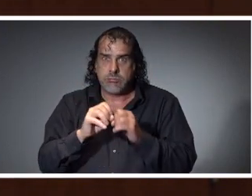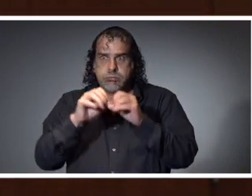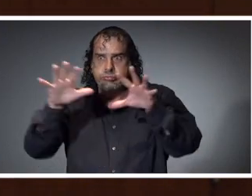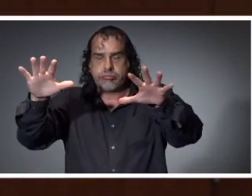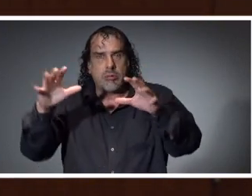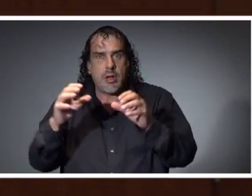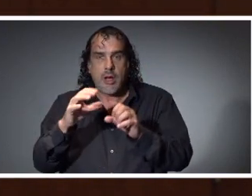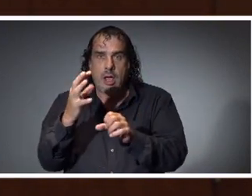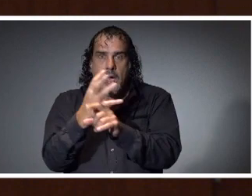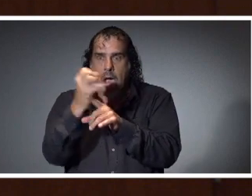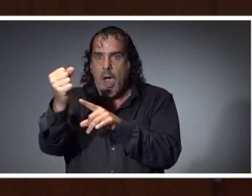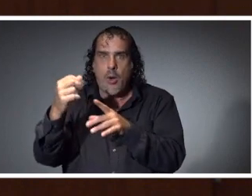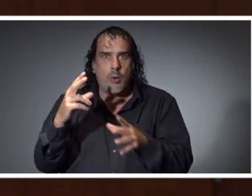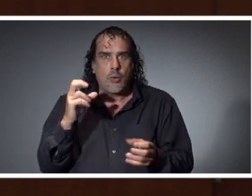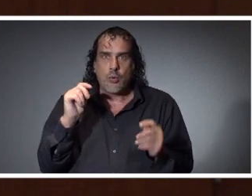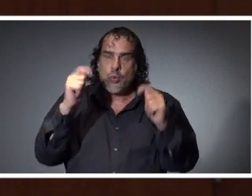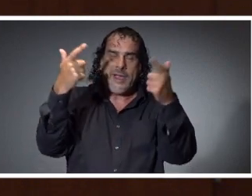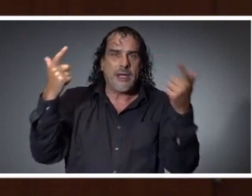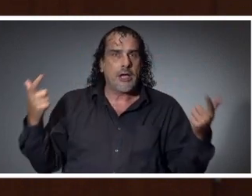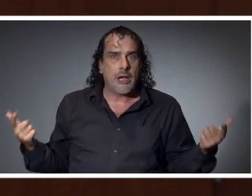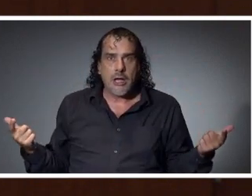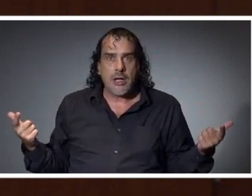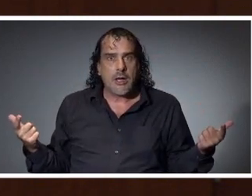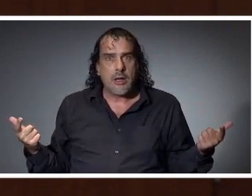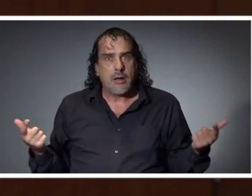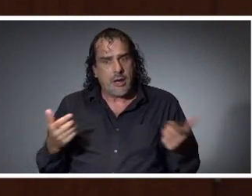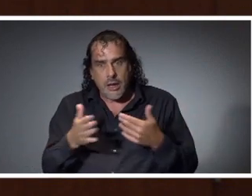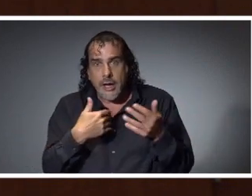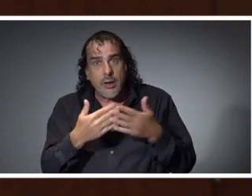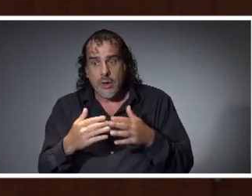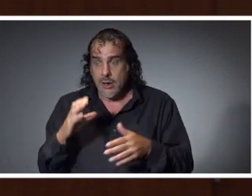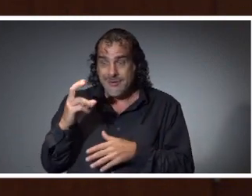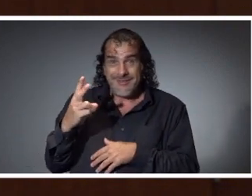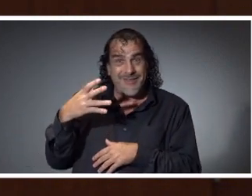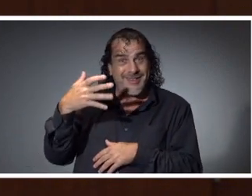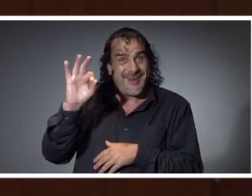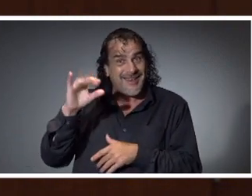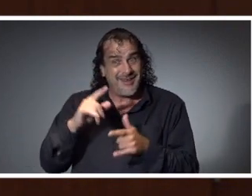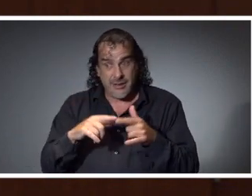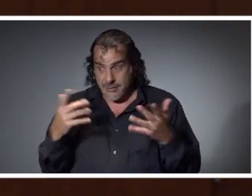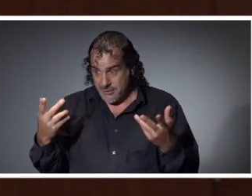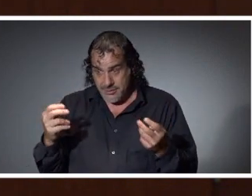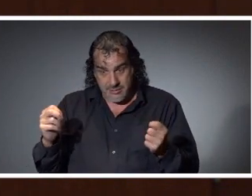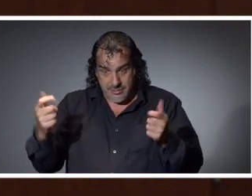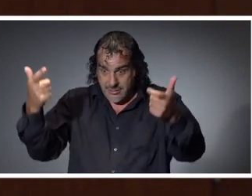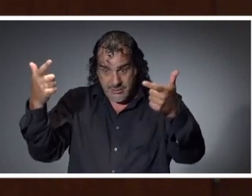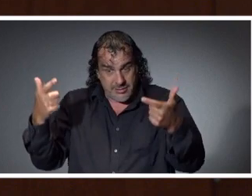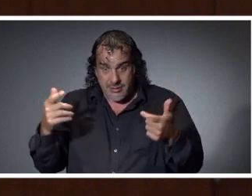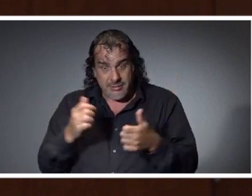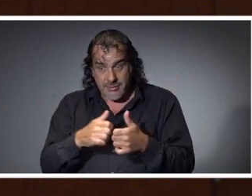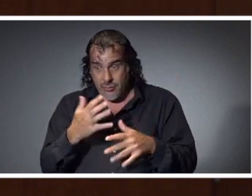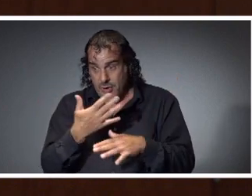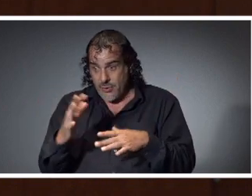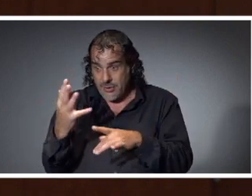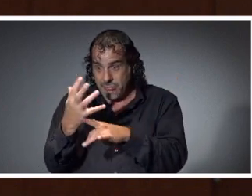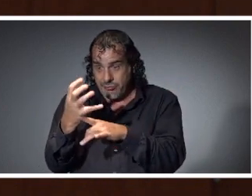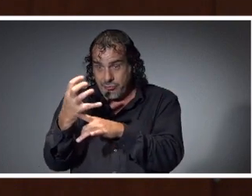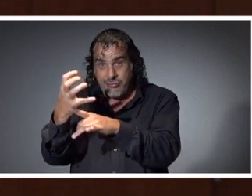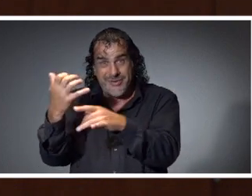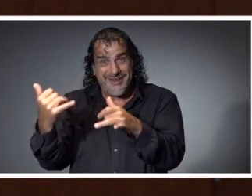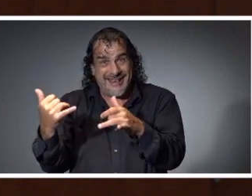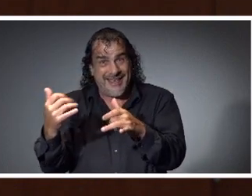So that's a challenge. And if we have coronavirus and flu at the same time, that's something that worries us greatly. We've been working closely with the hospitals, hospital